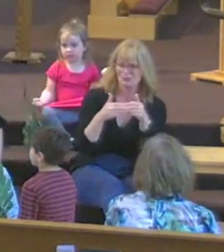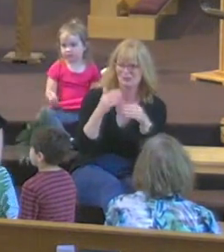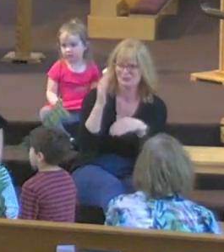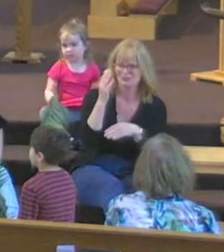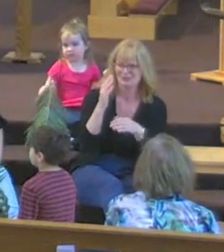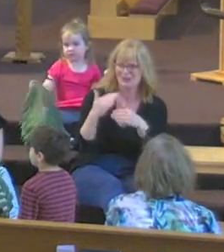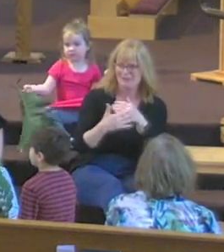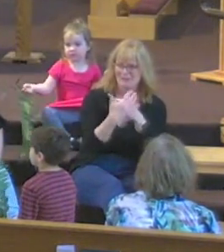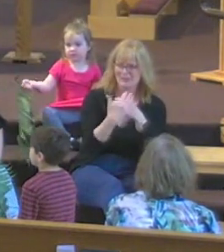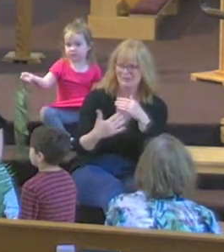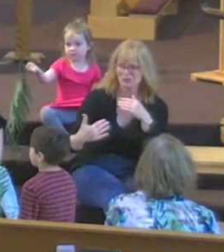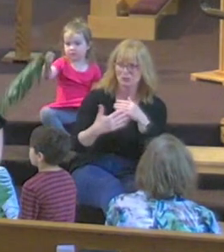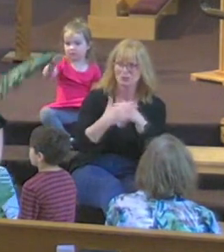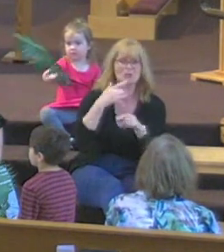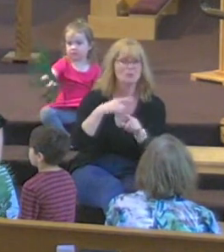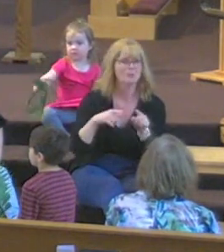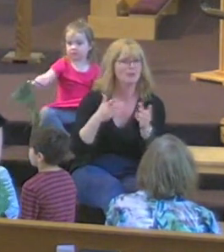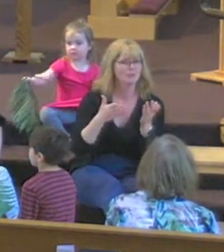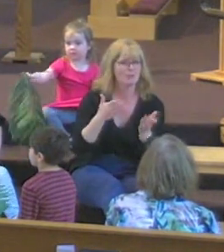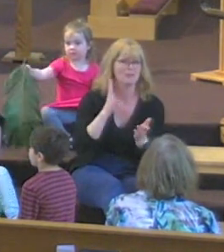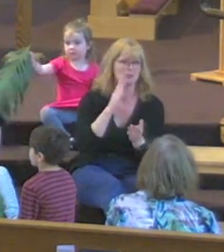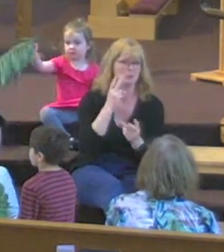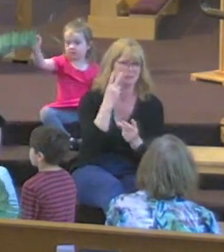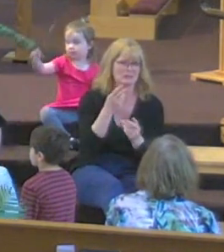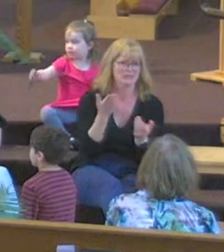you might see some palm trees in Austin, Texas.